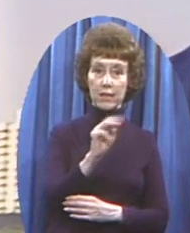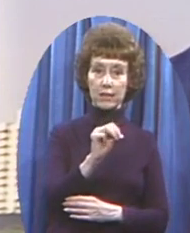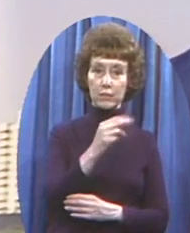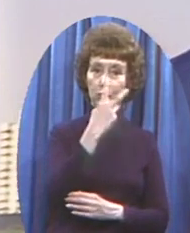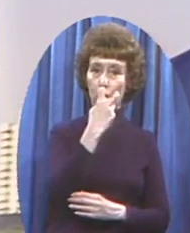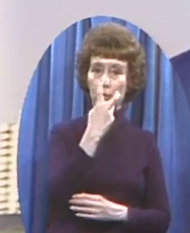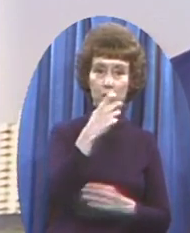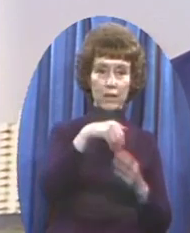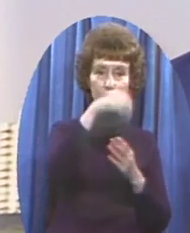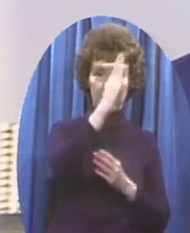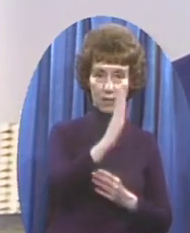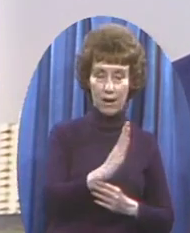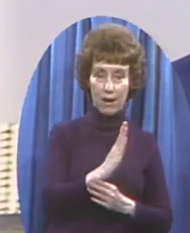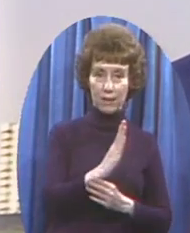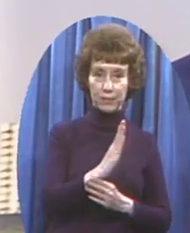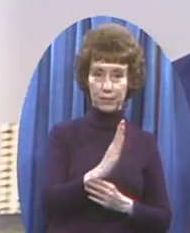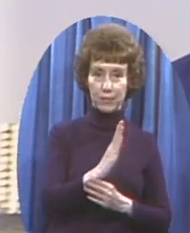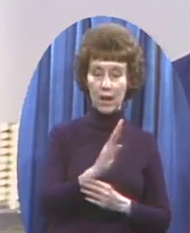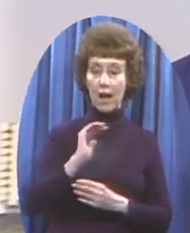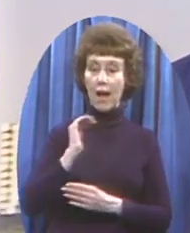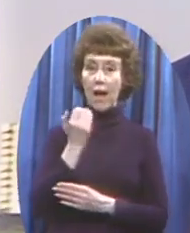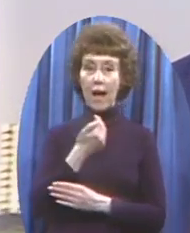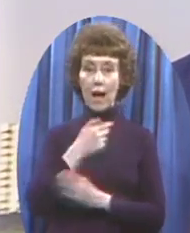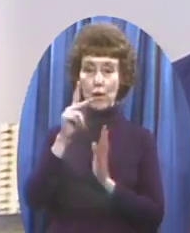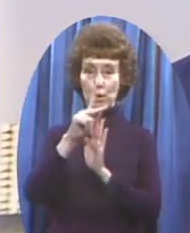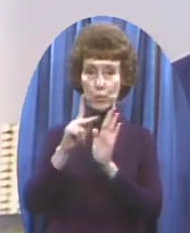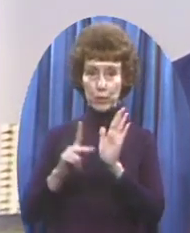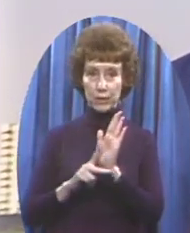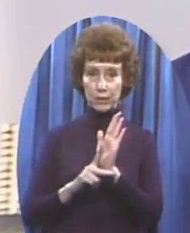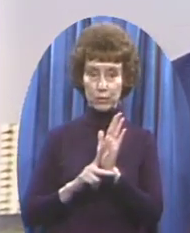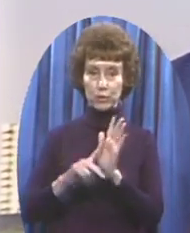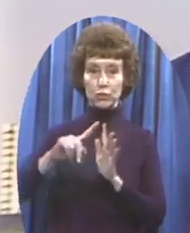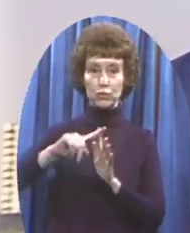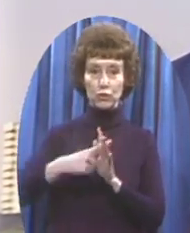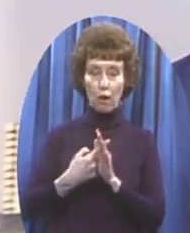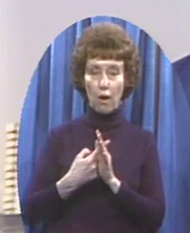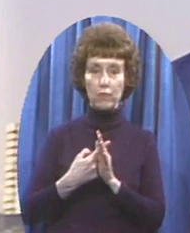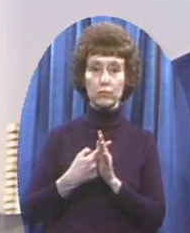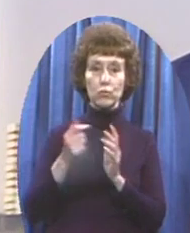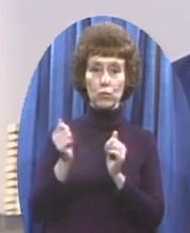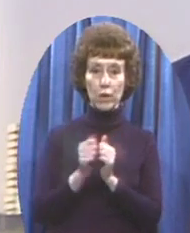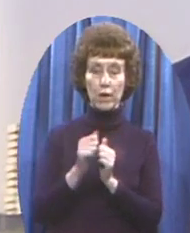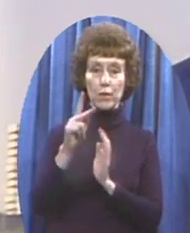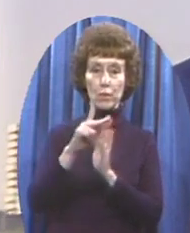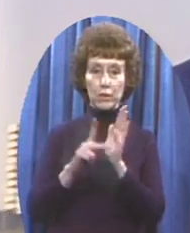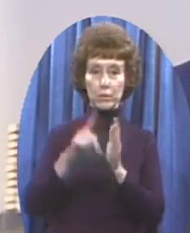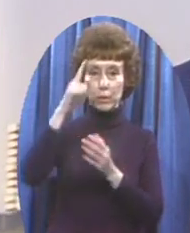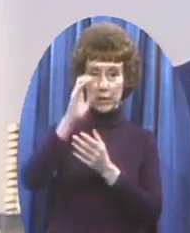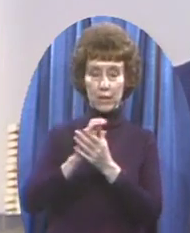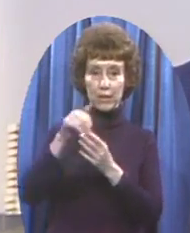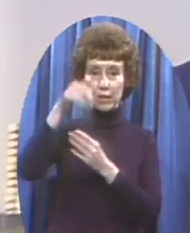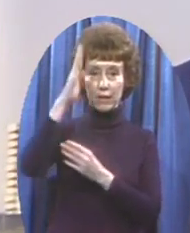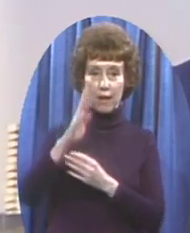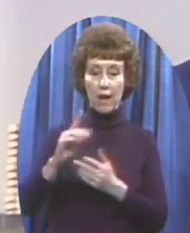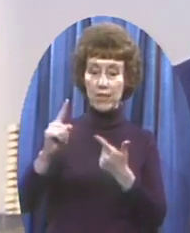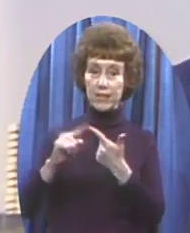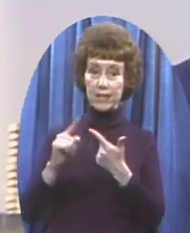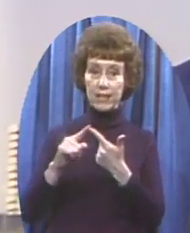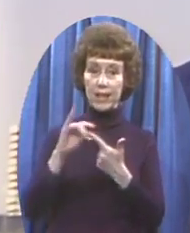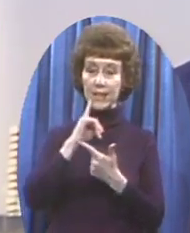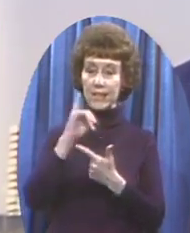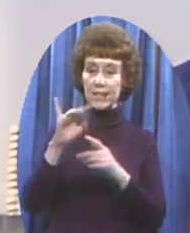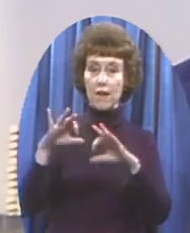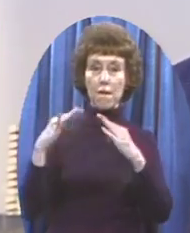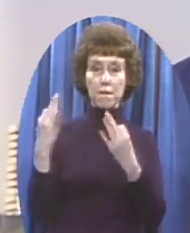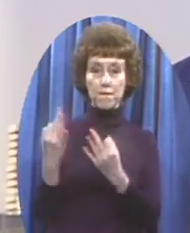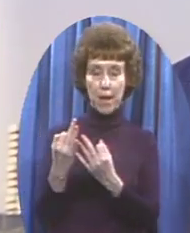dogma. All the rest of our principles flow from that belief in God. Family is the second one. The basic structure, the basic